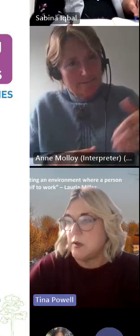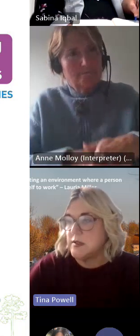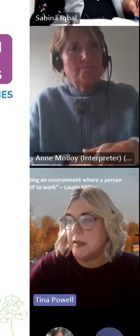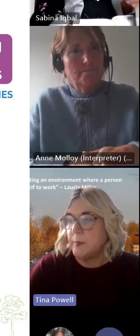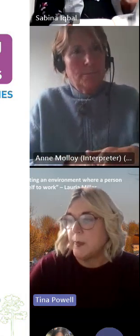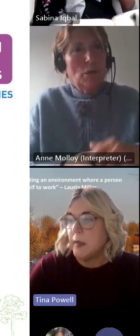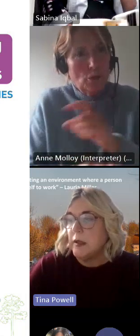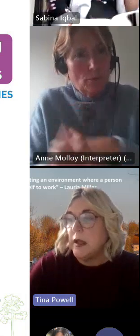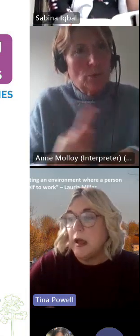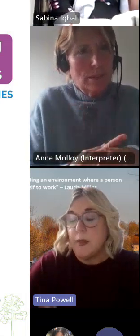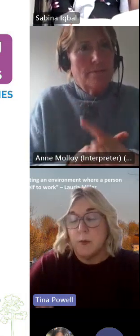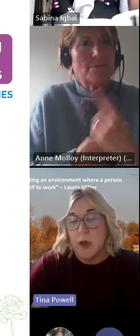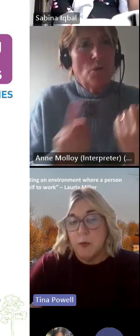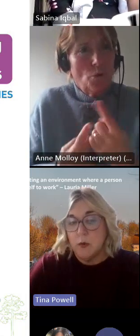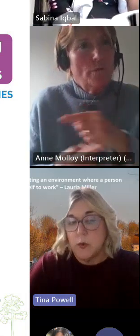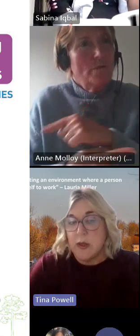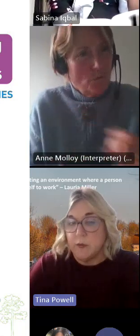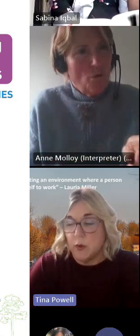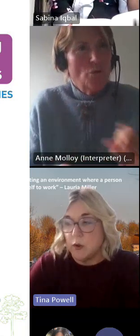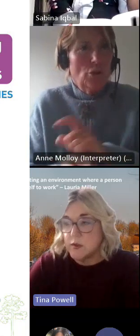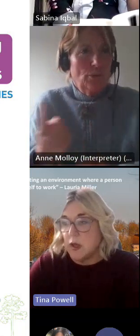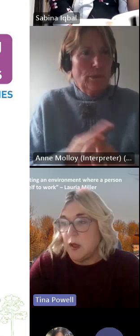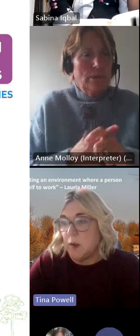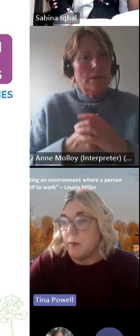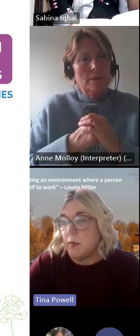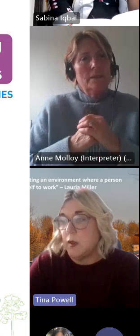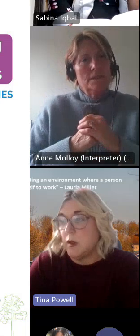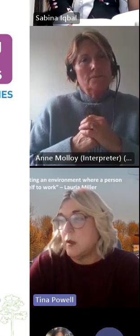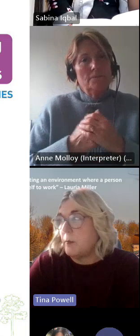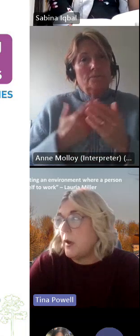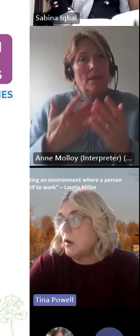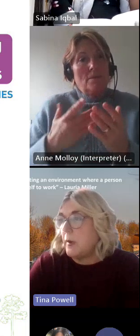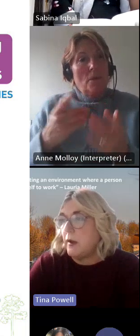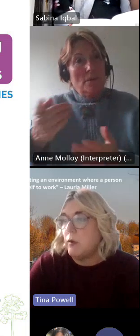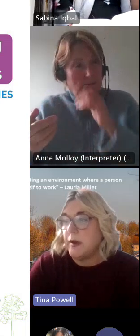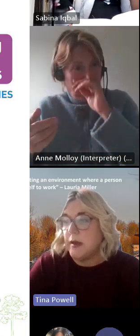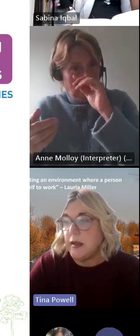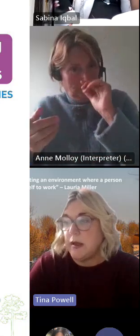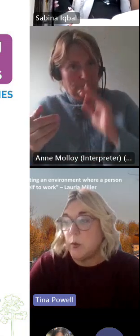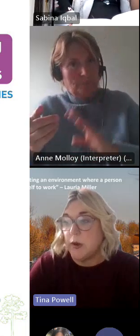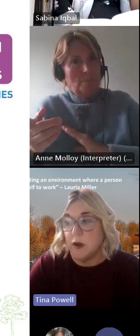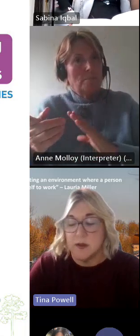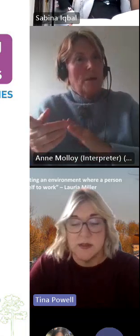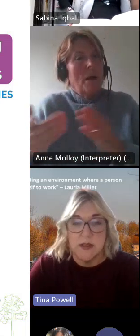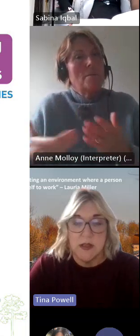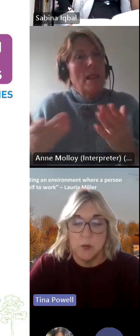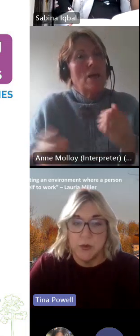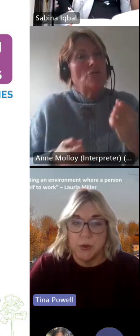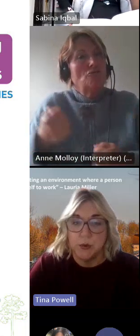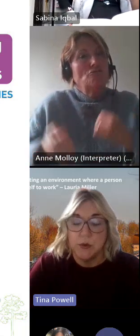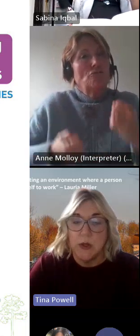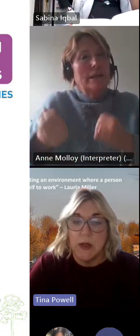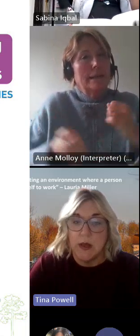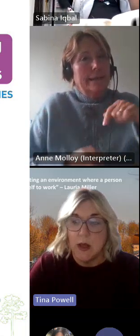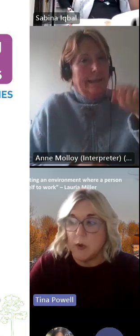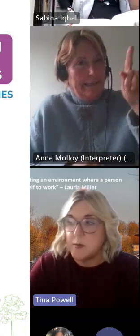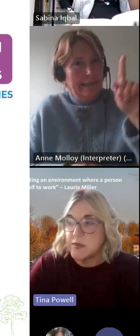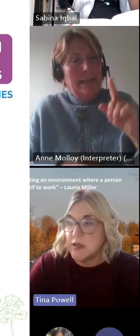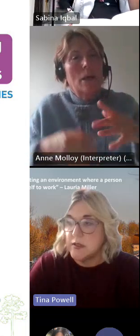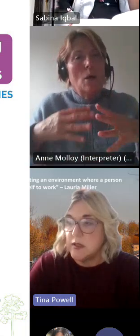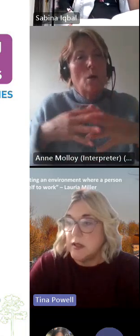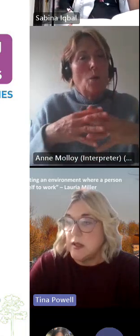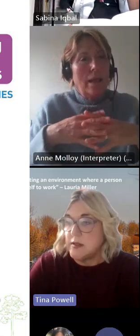the community. At the moment, we have got park play running in Welwyn Garden City in Woodhall, in